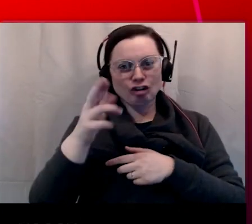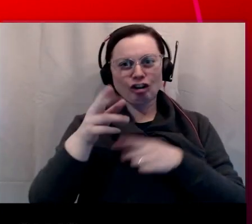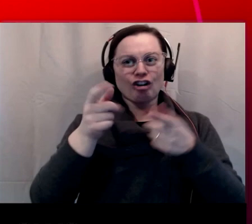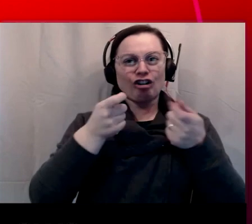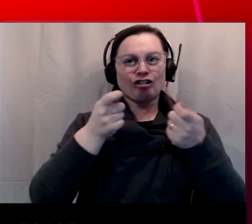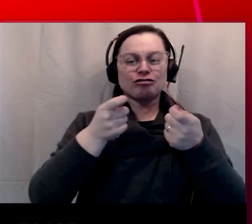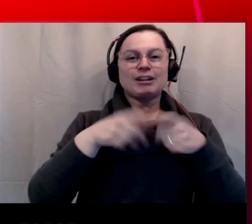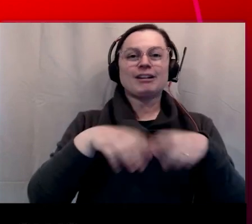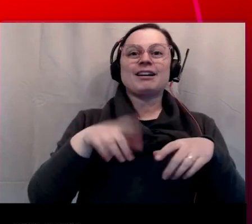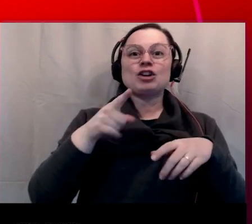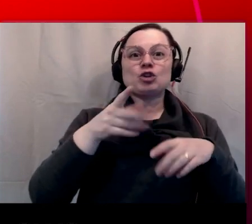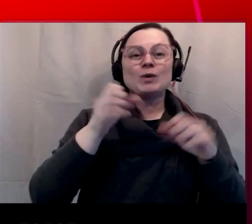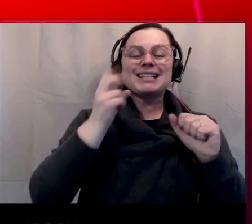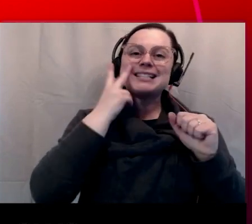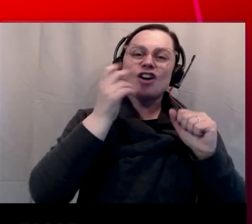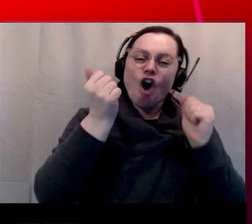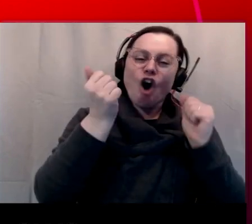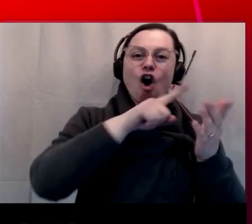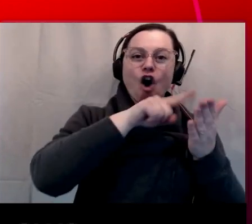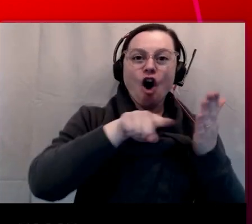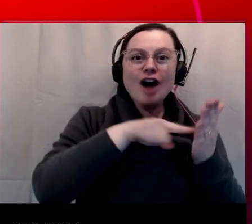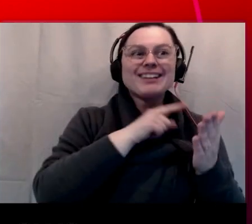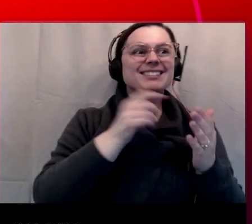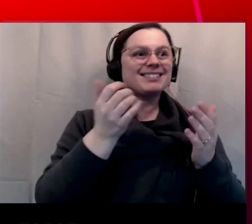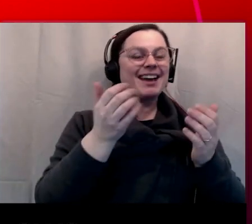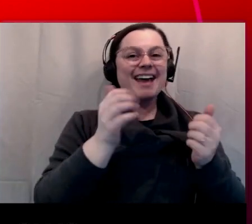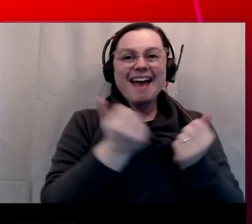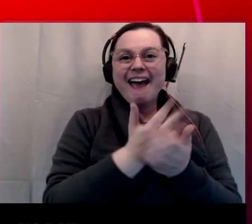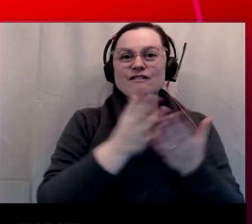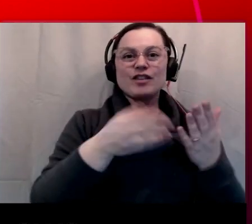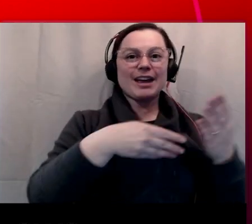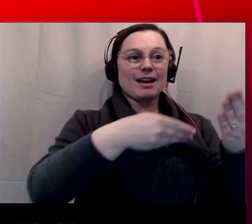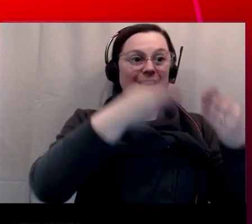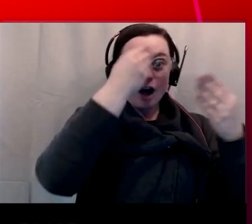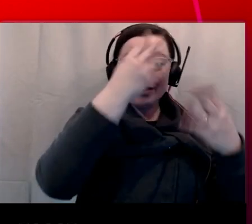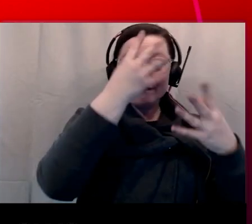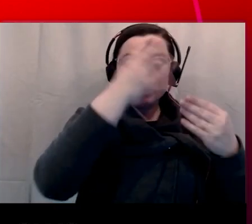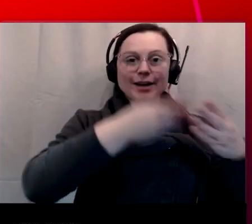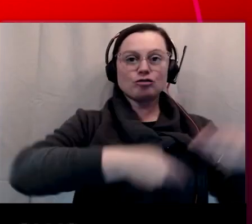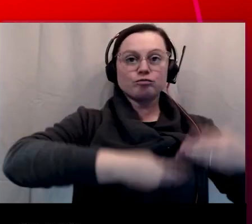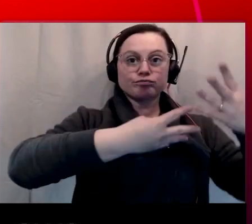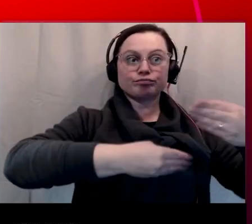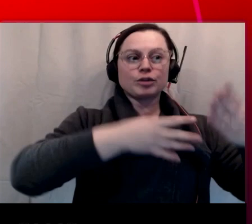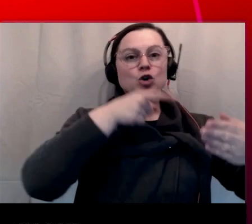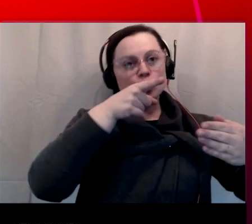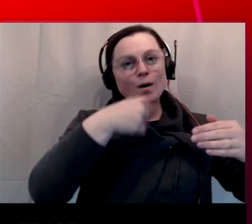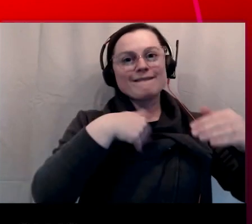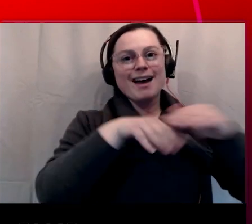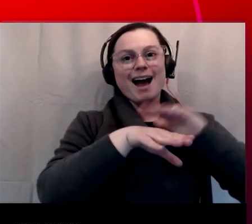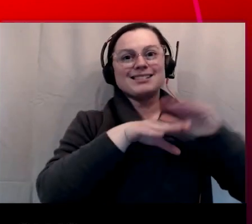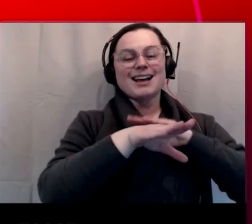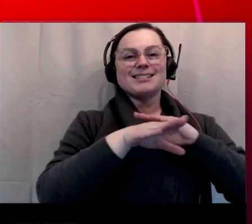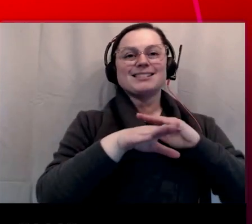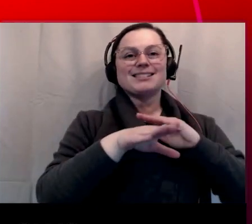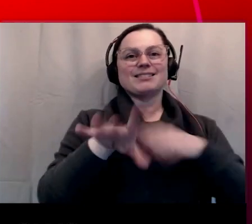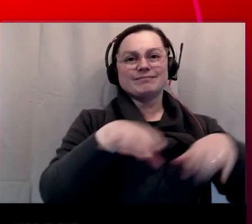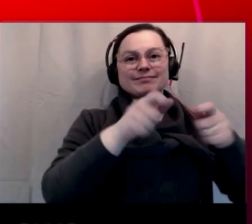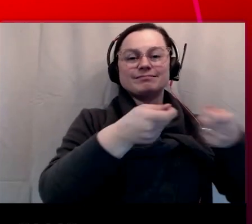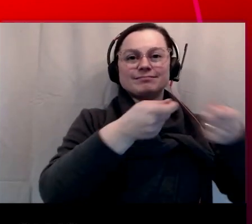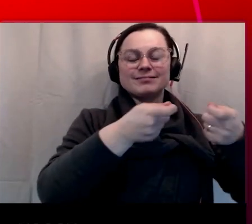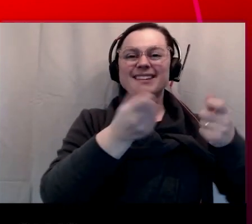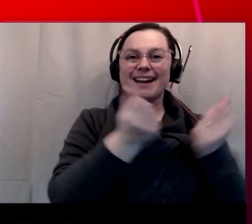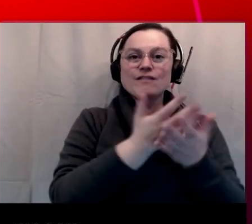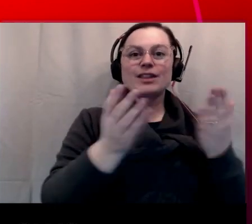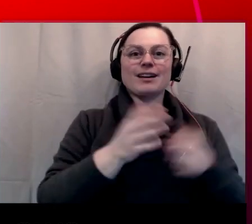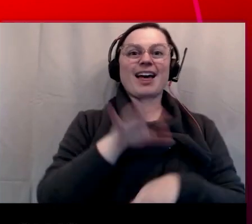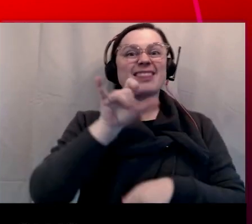in and execute it in the AWS recommended way. Wow. That's very smart. That is, I think, the key USP of CloudFix.